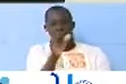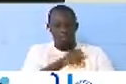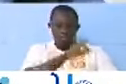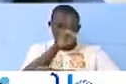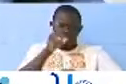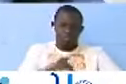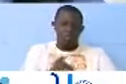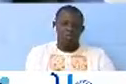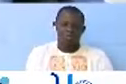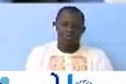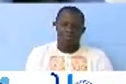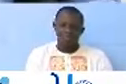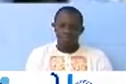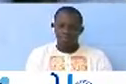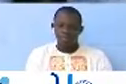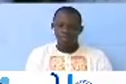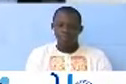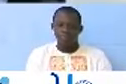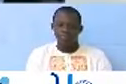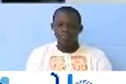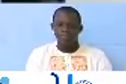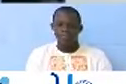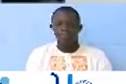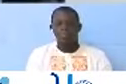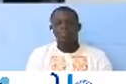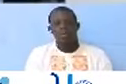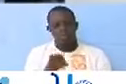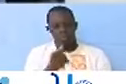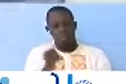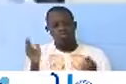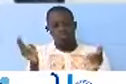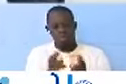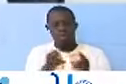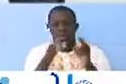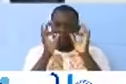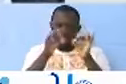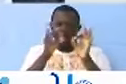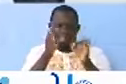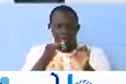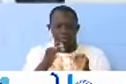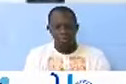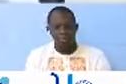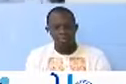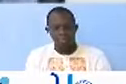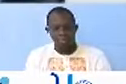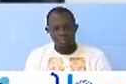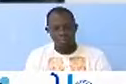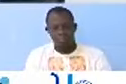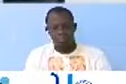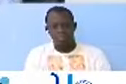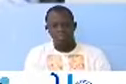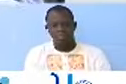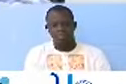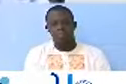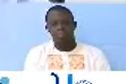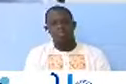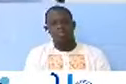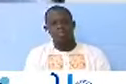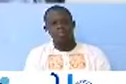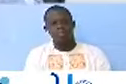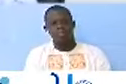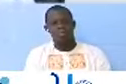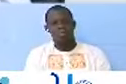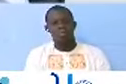nyindo. Kumala suri akamala. To shorten the explanation. Saya buni kabia longko sa